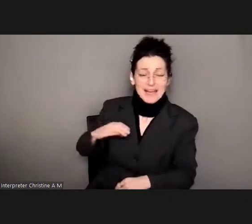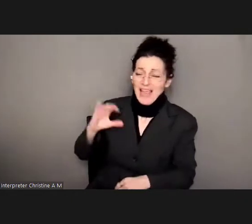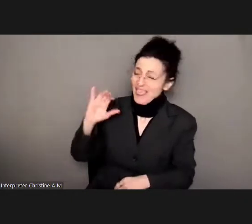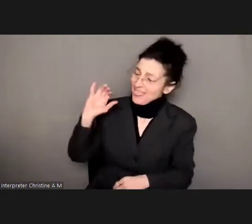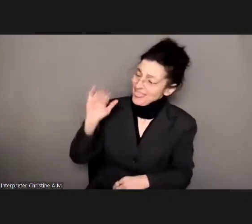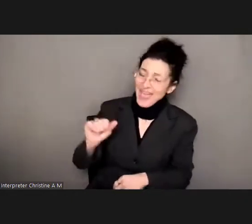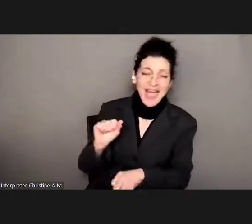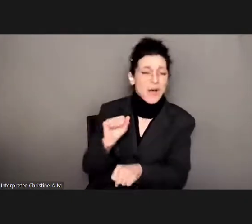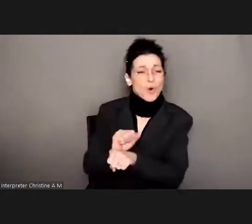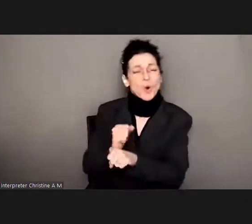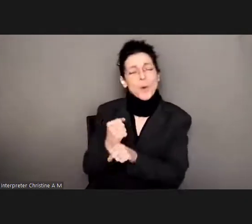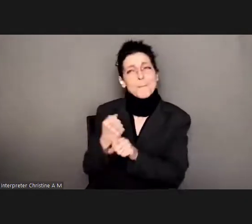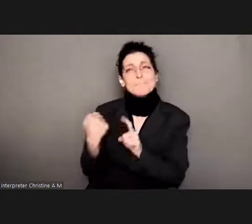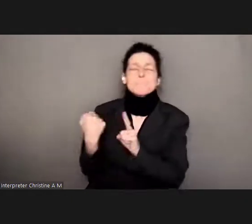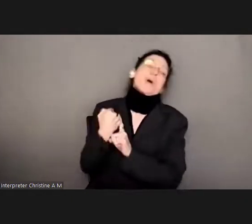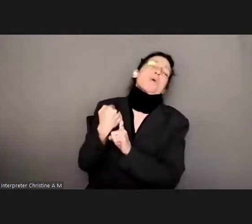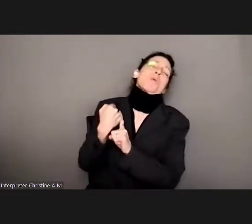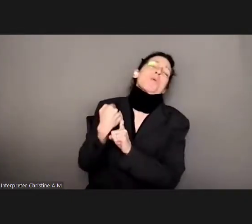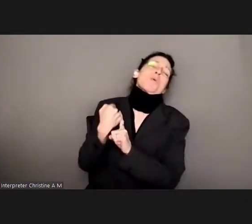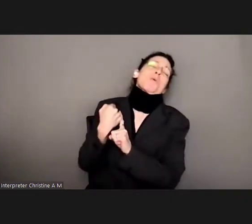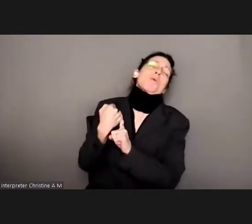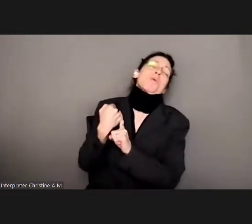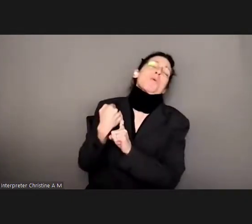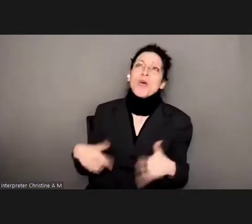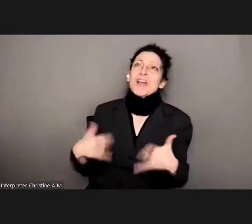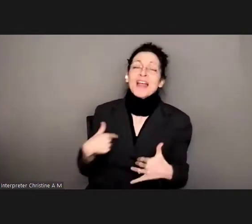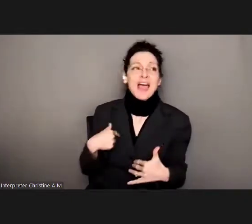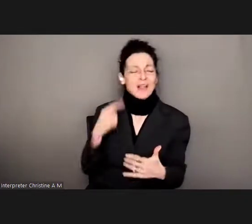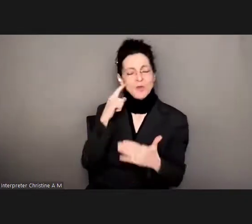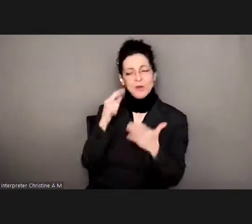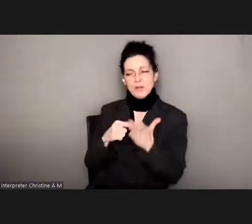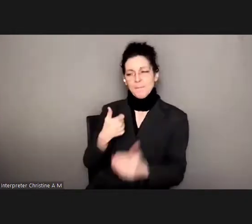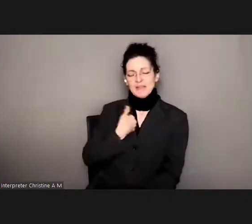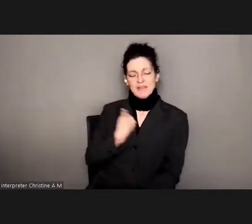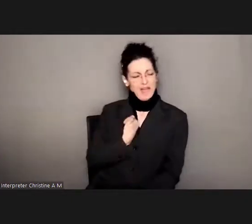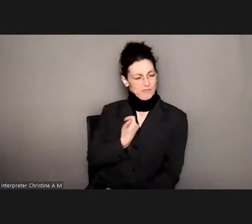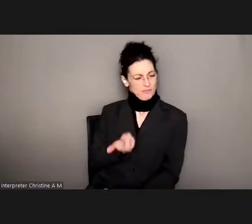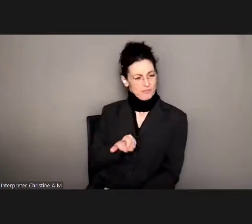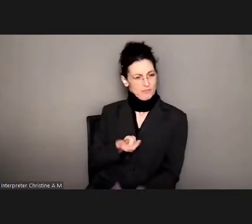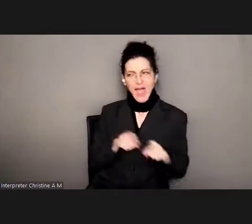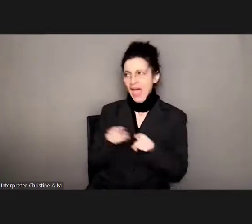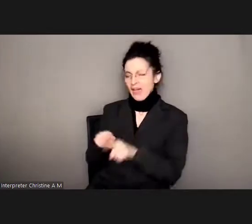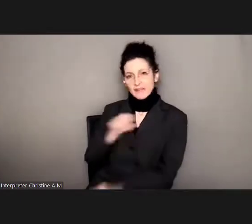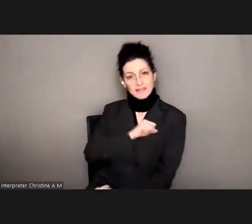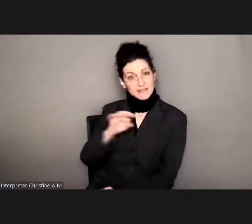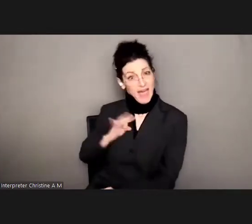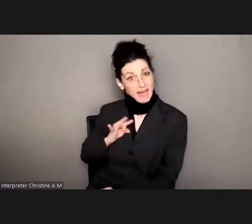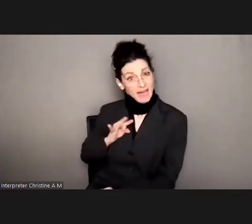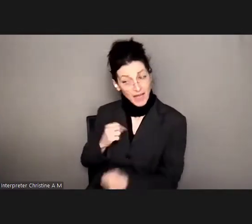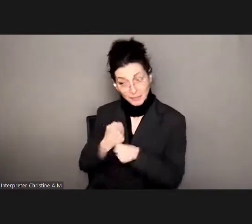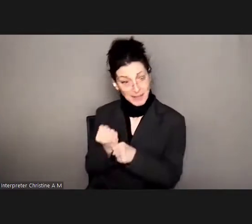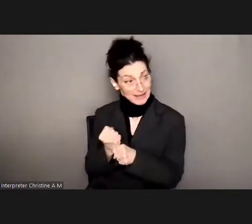what we're doing as staff members and how accessible we're being in our work.